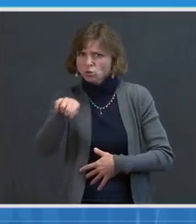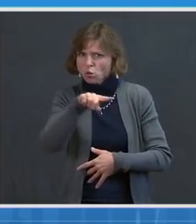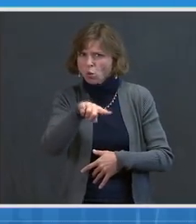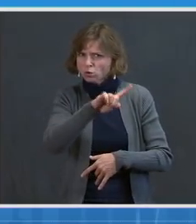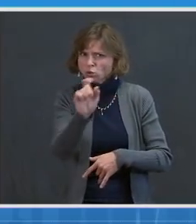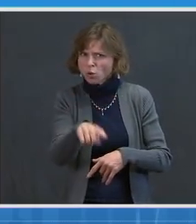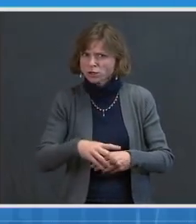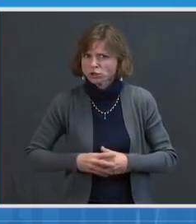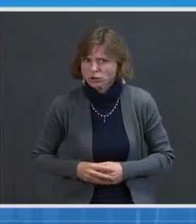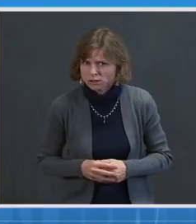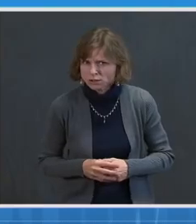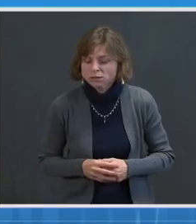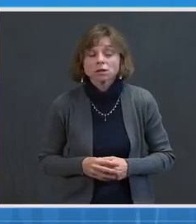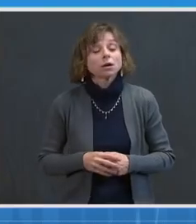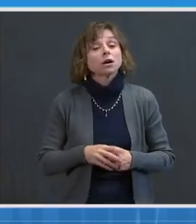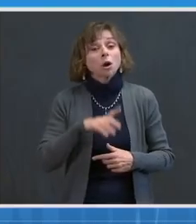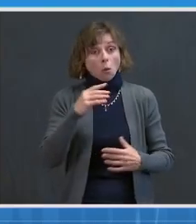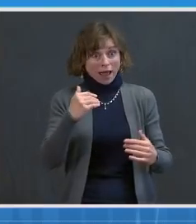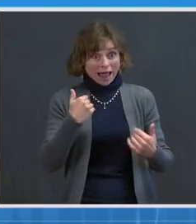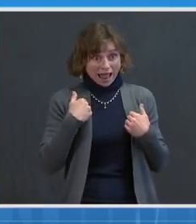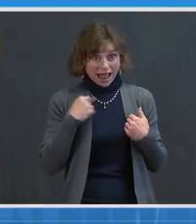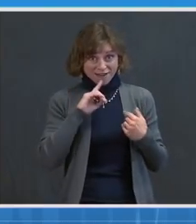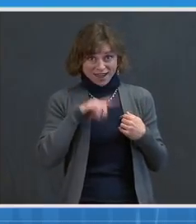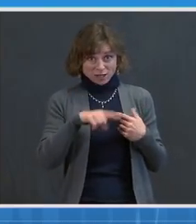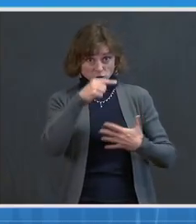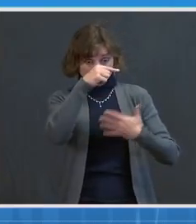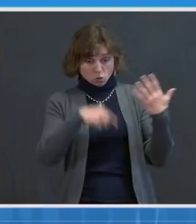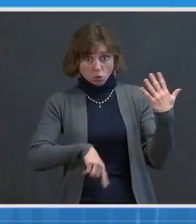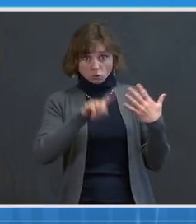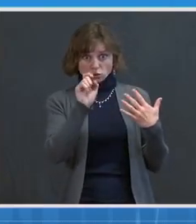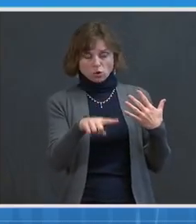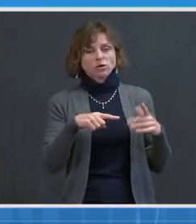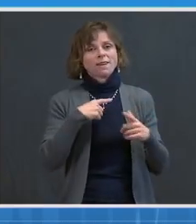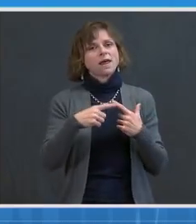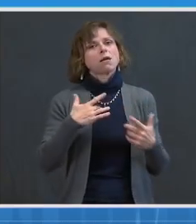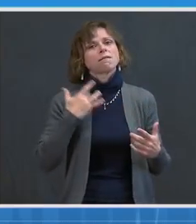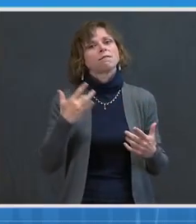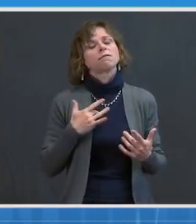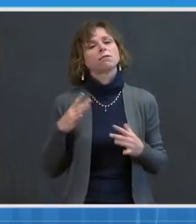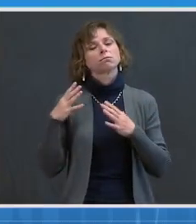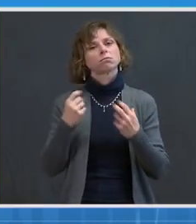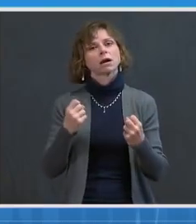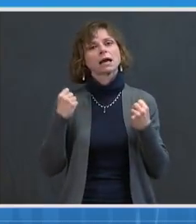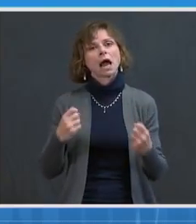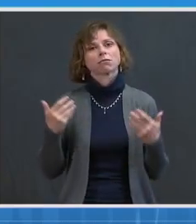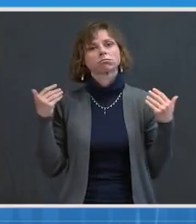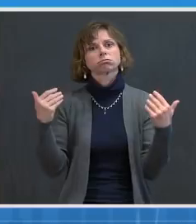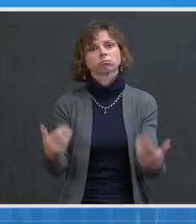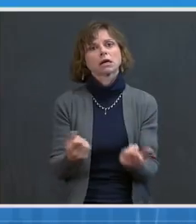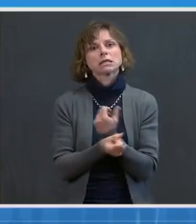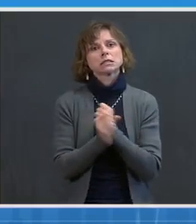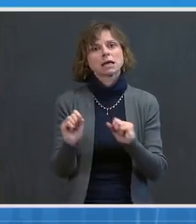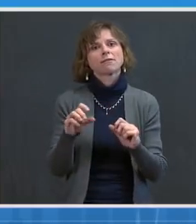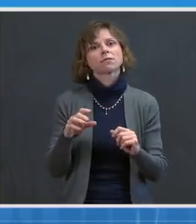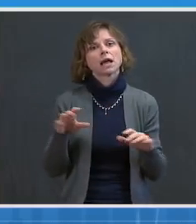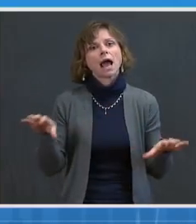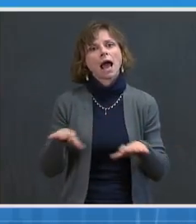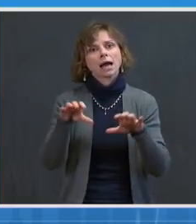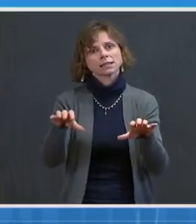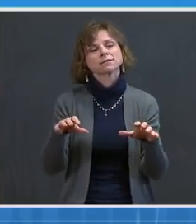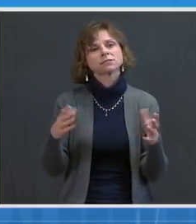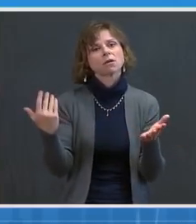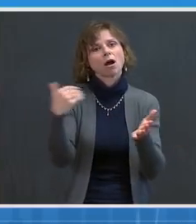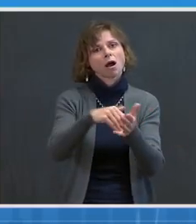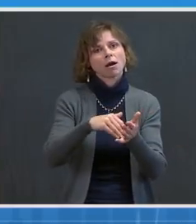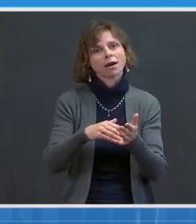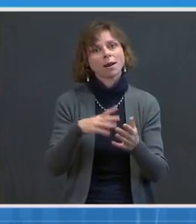they will inform the future guidance that will enable us to safely resume activities while also protecting others who remain vulnerable to